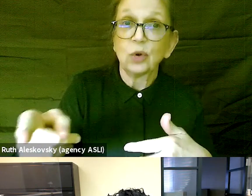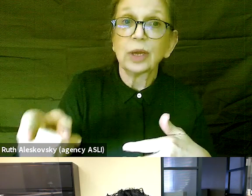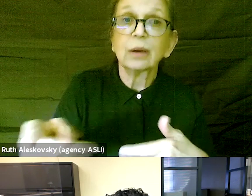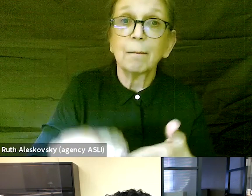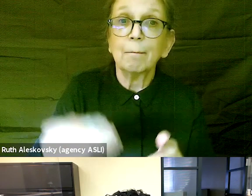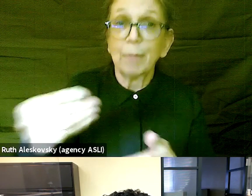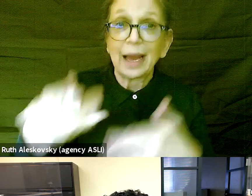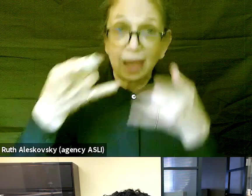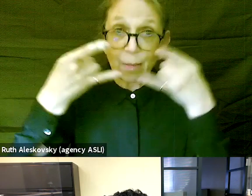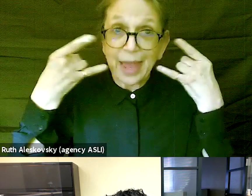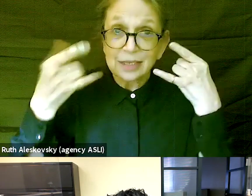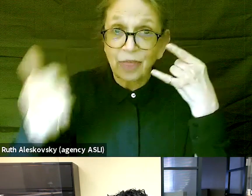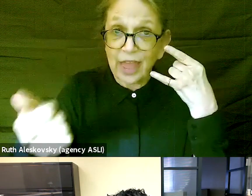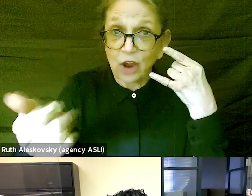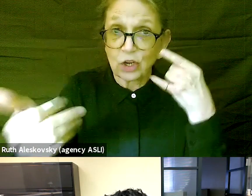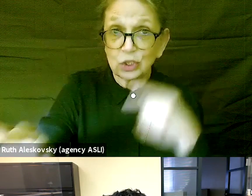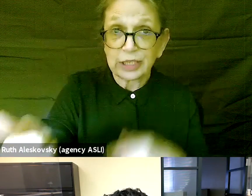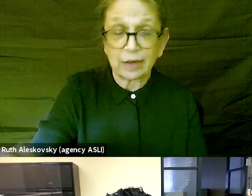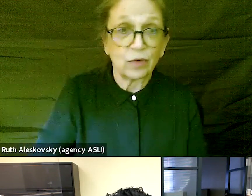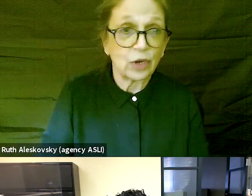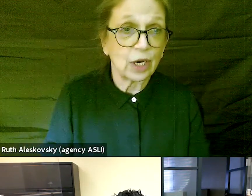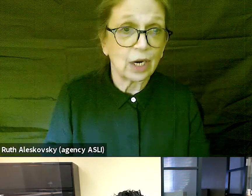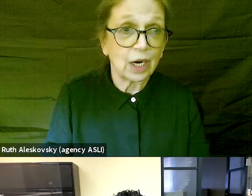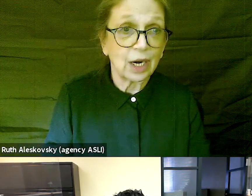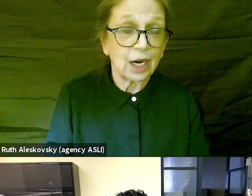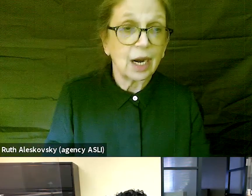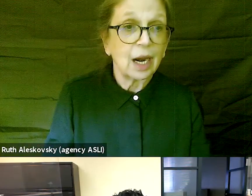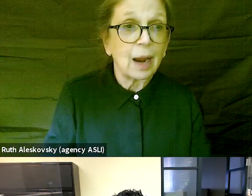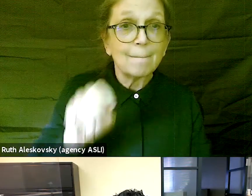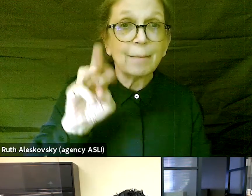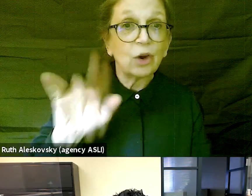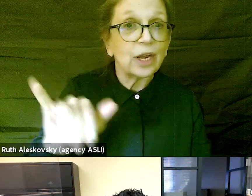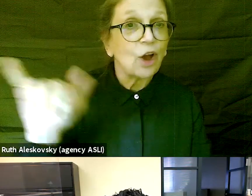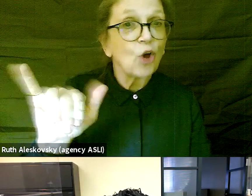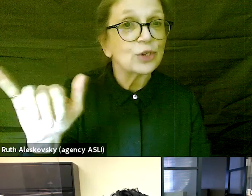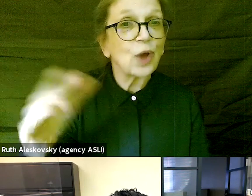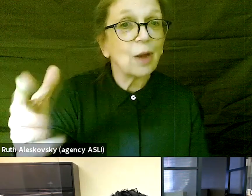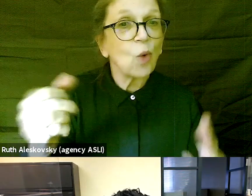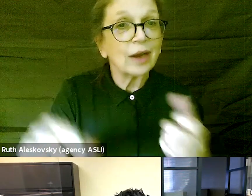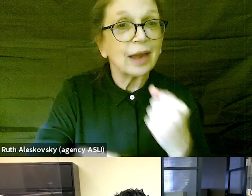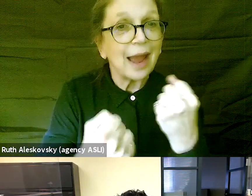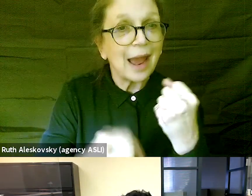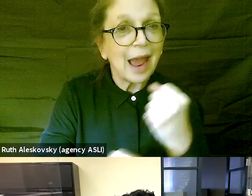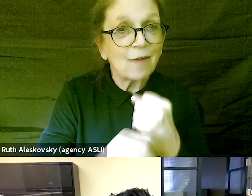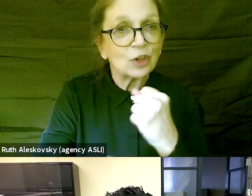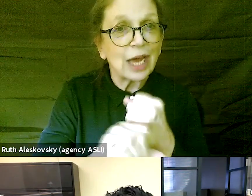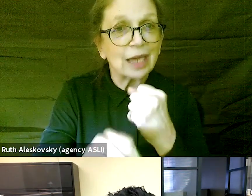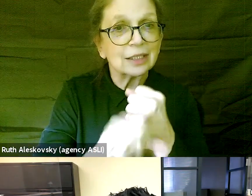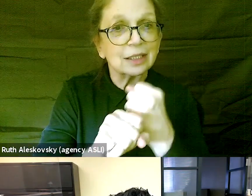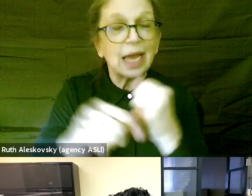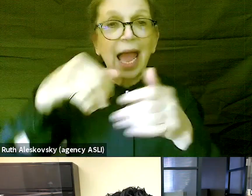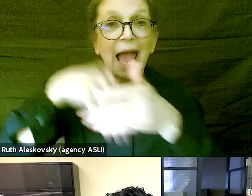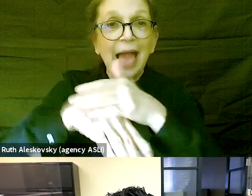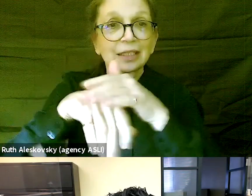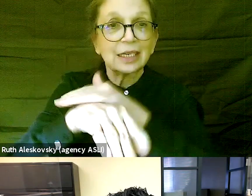Right. All right. So, and I also want to put a plug in for Access